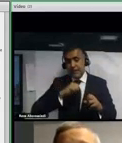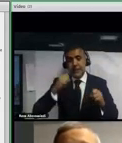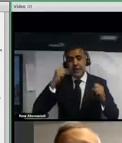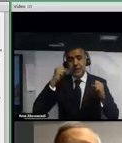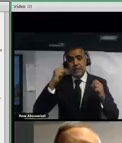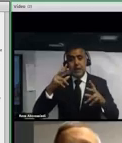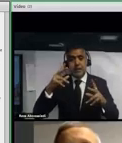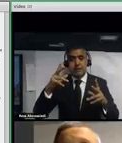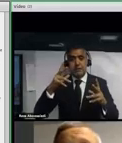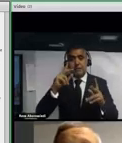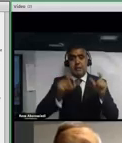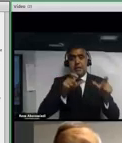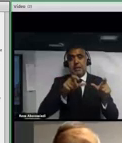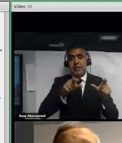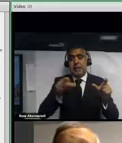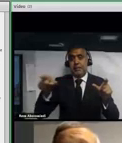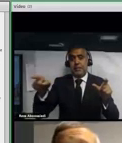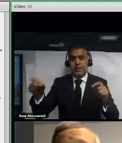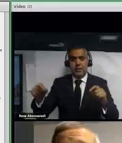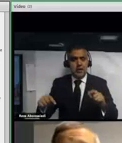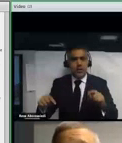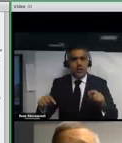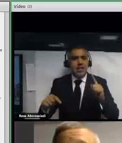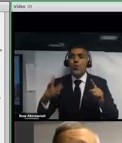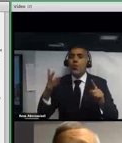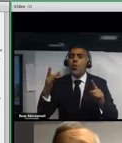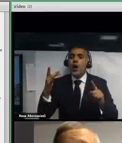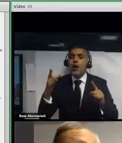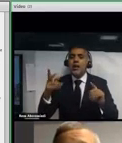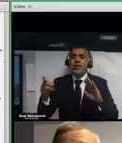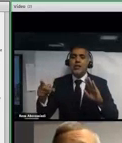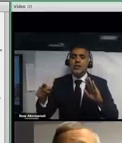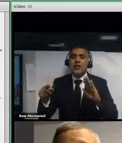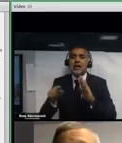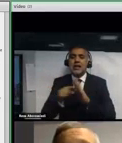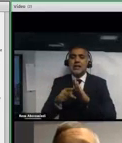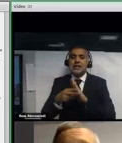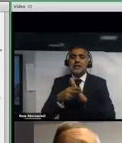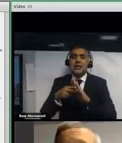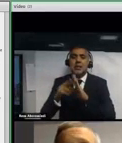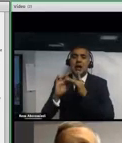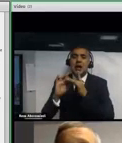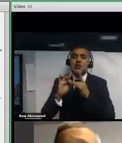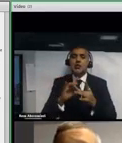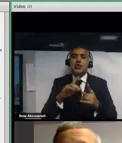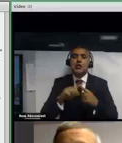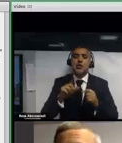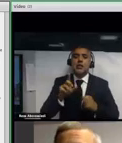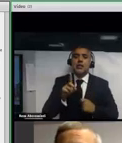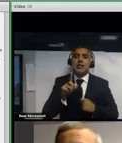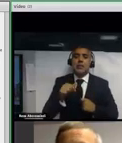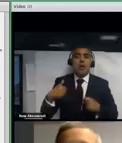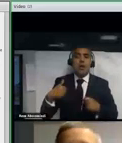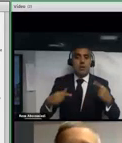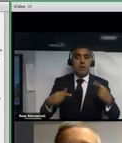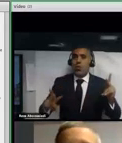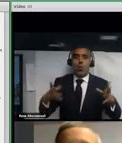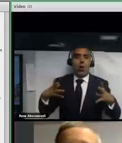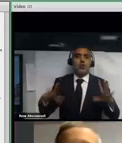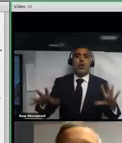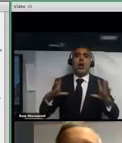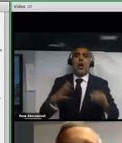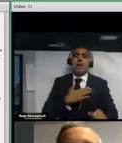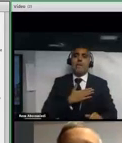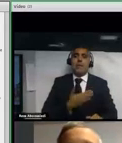many people. One reason is the stigma associated with the word of disability. People don't want to admit they have a disability, so they